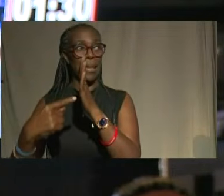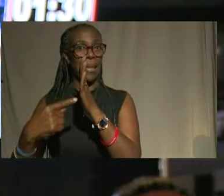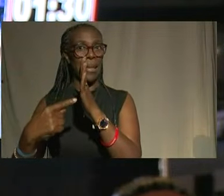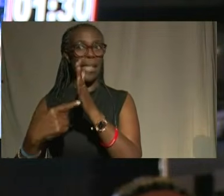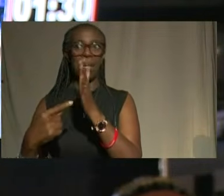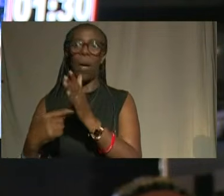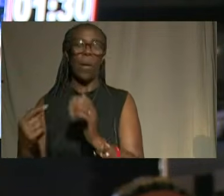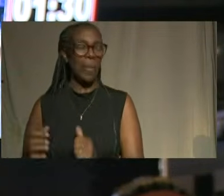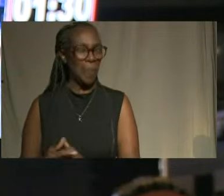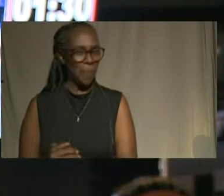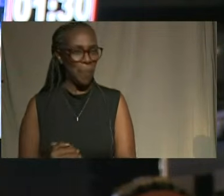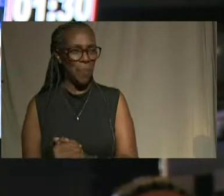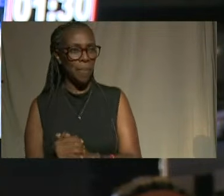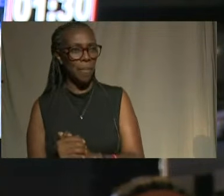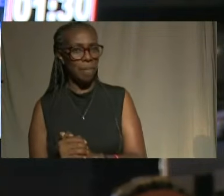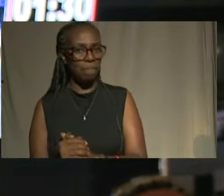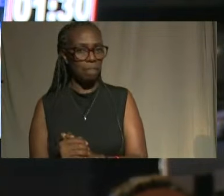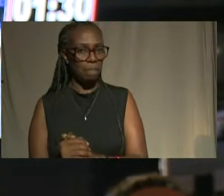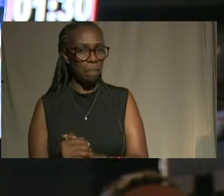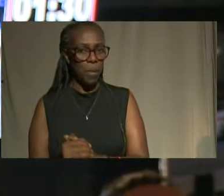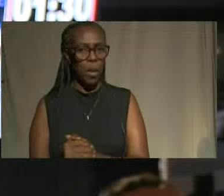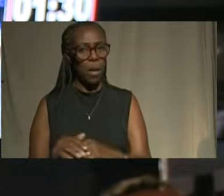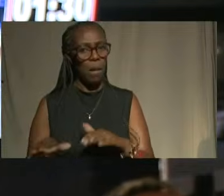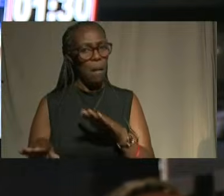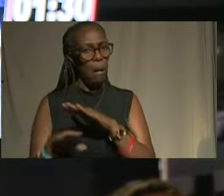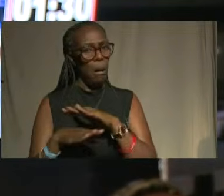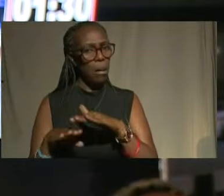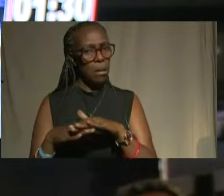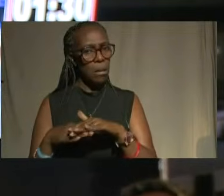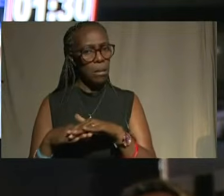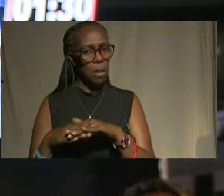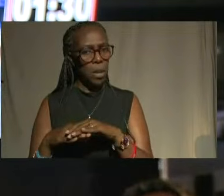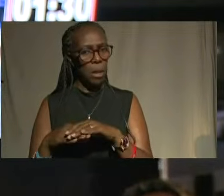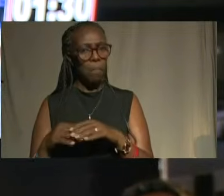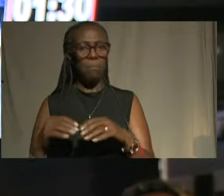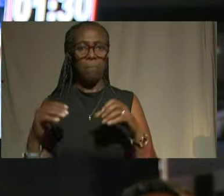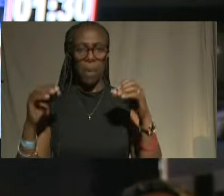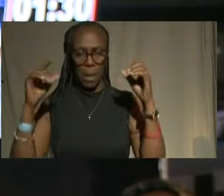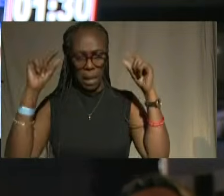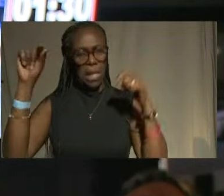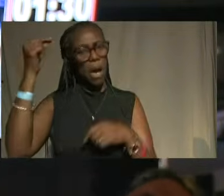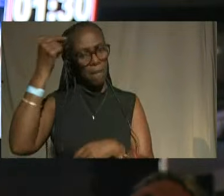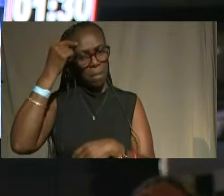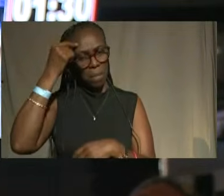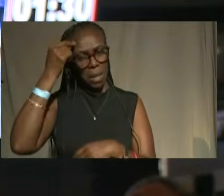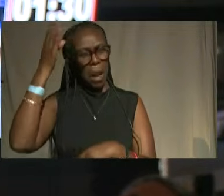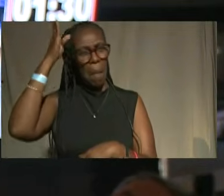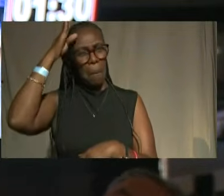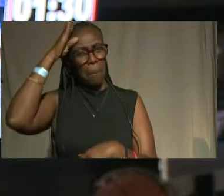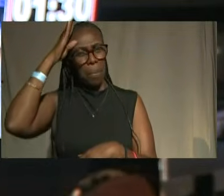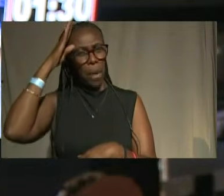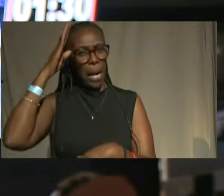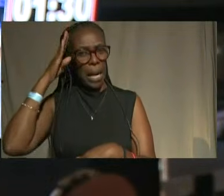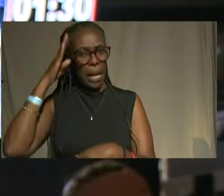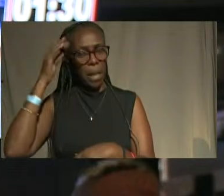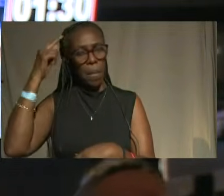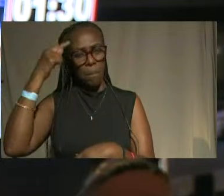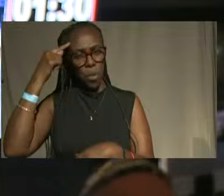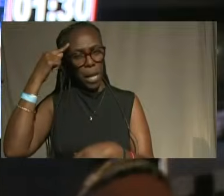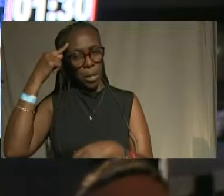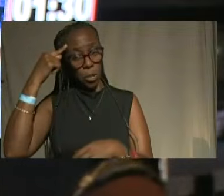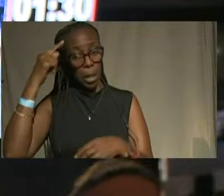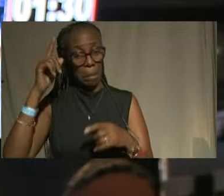Kamar Jackson. Under the current administration, brain drain has become an increasingly pressing issue,